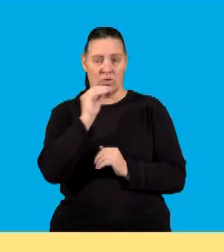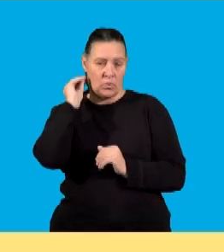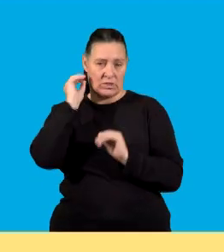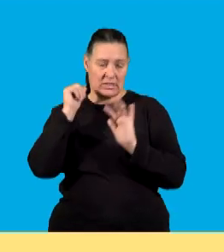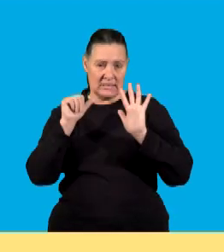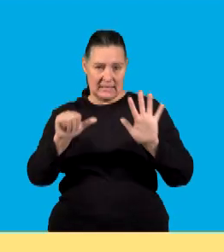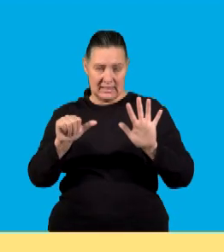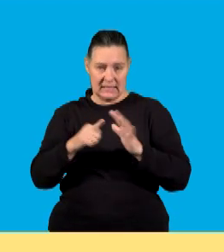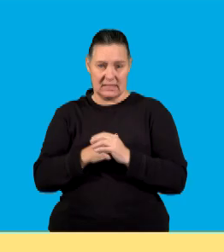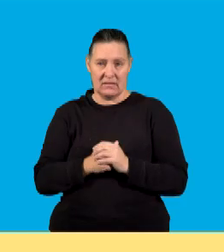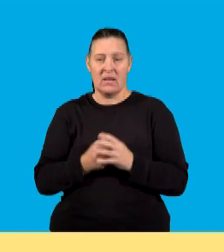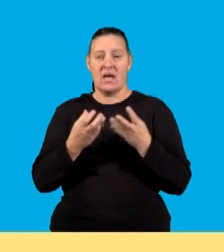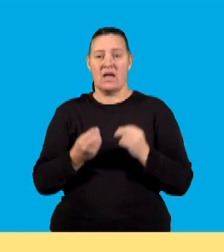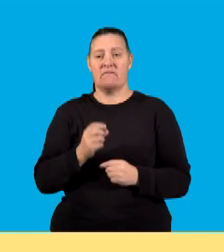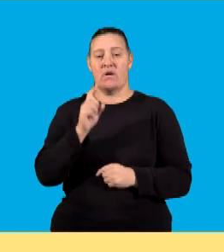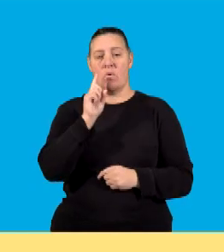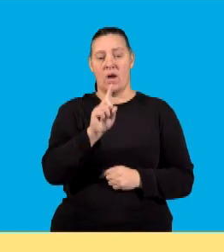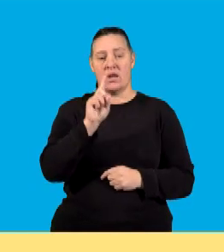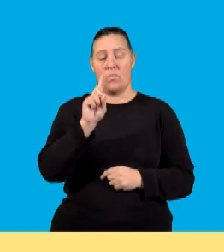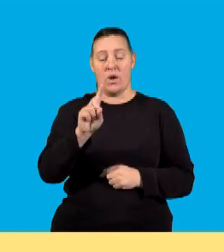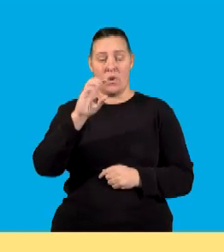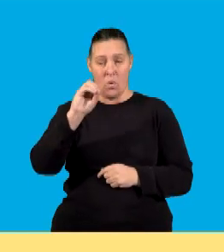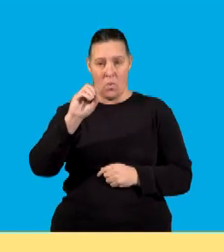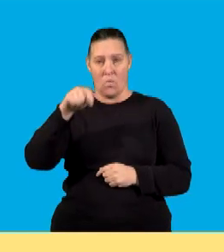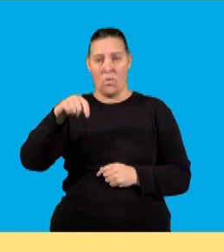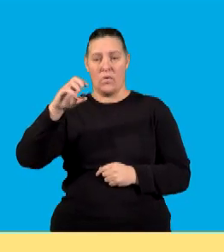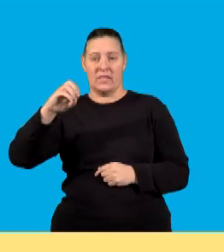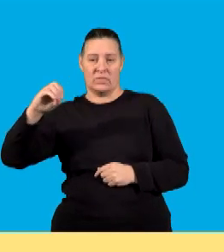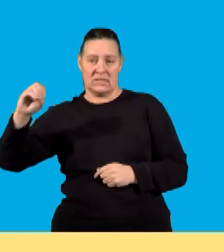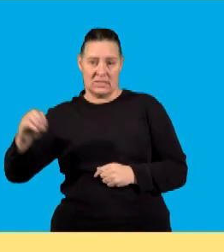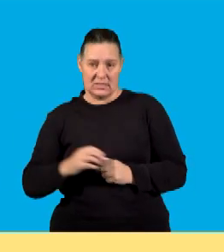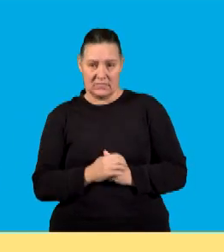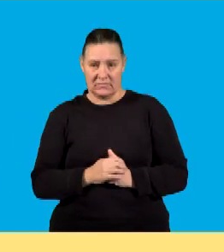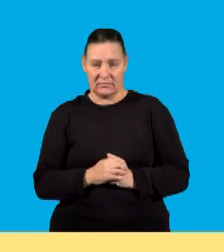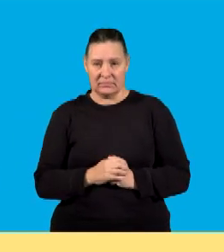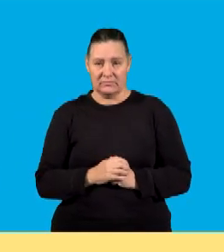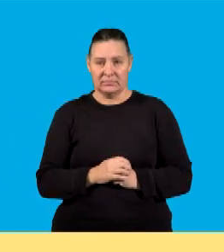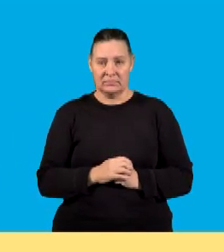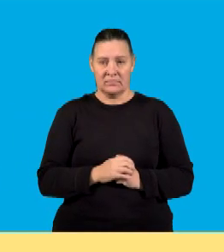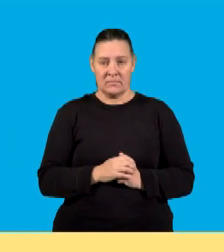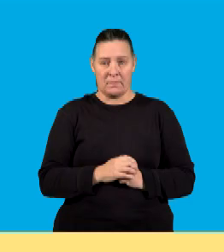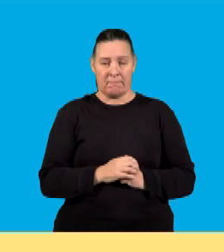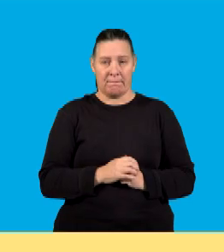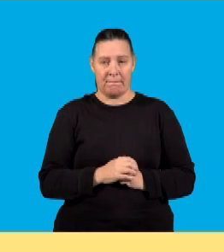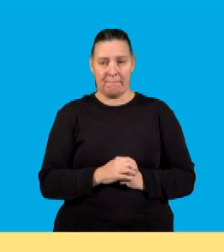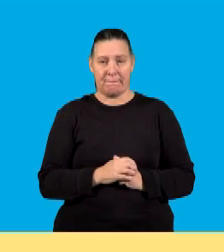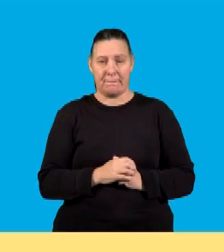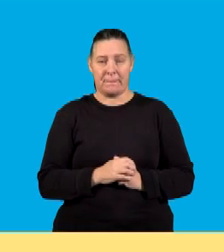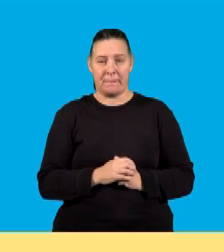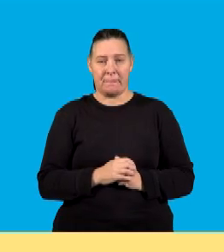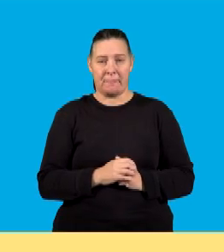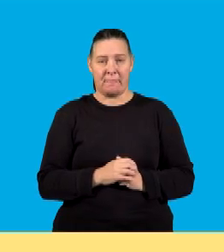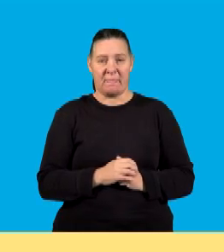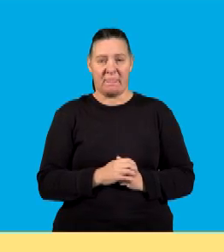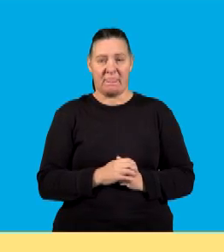6. And I have 110,000. So I'll come here and then it becomes 110,000.